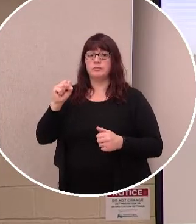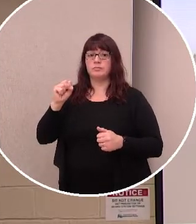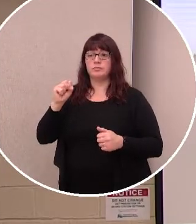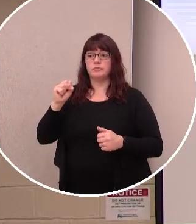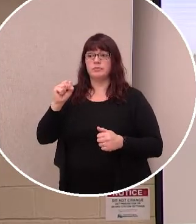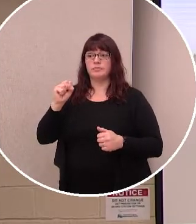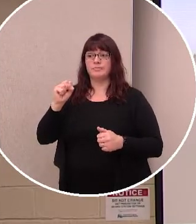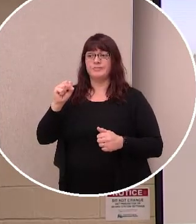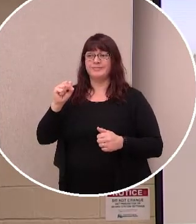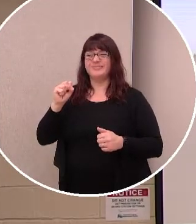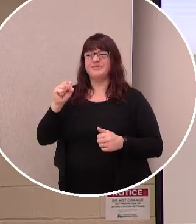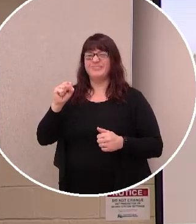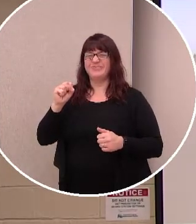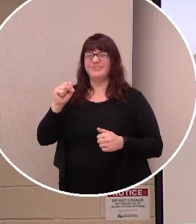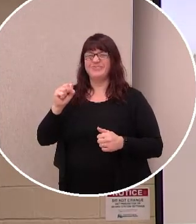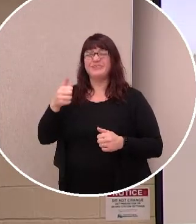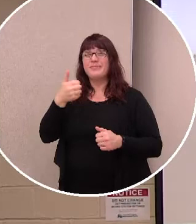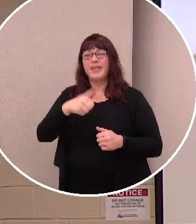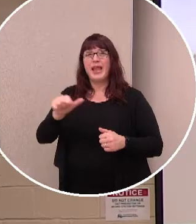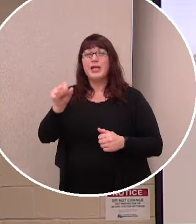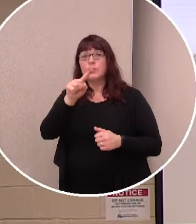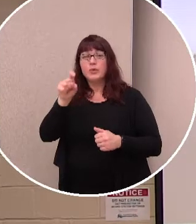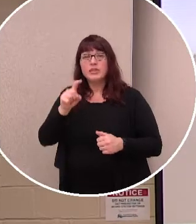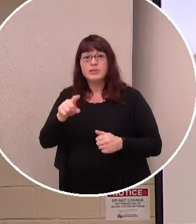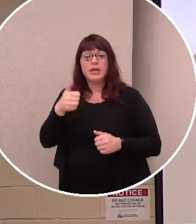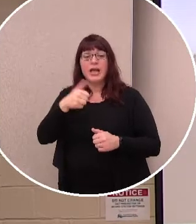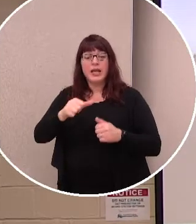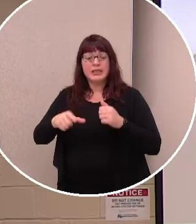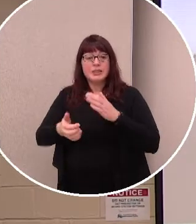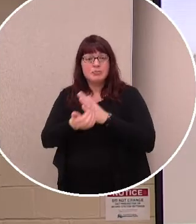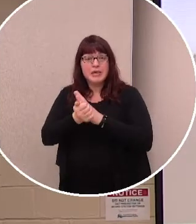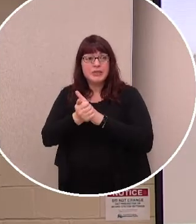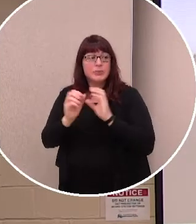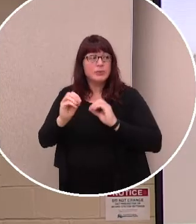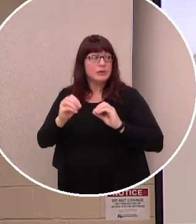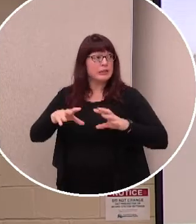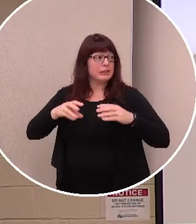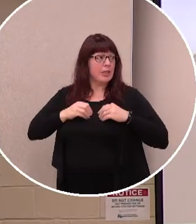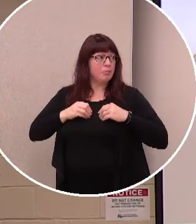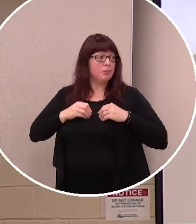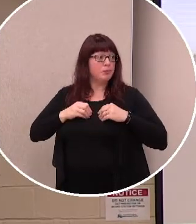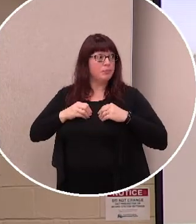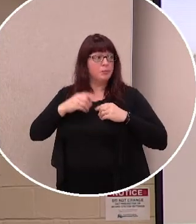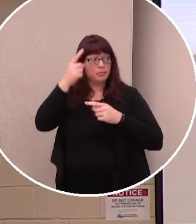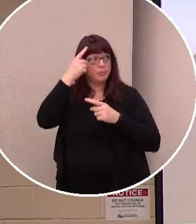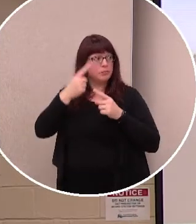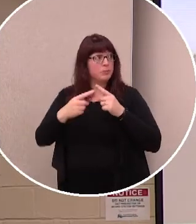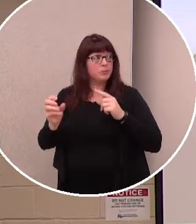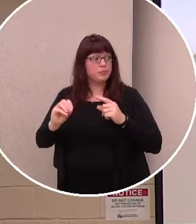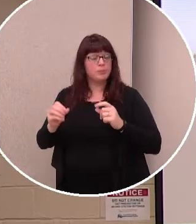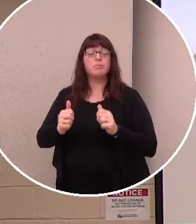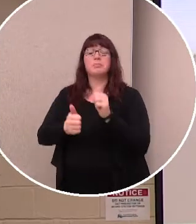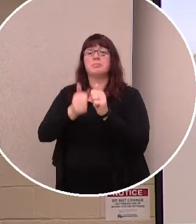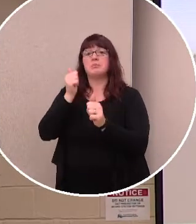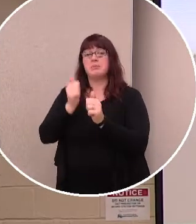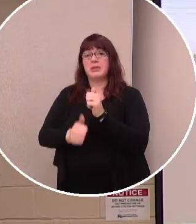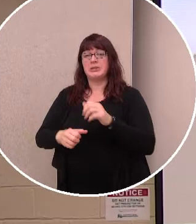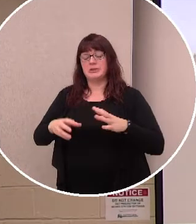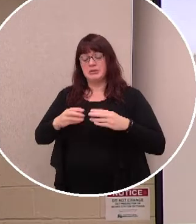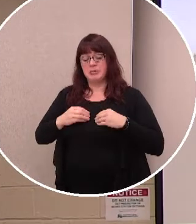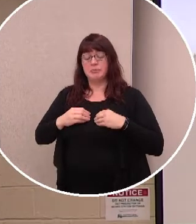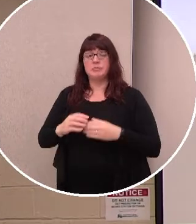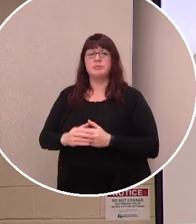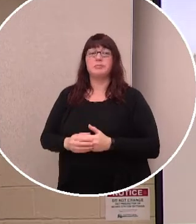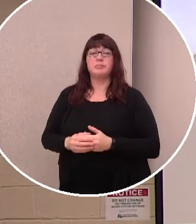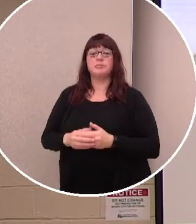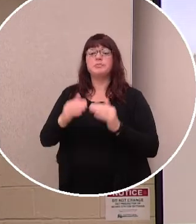No corrections or amendments. Therefore, all in favor? Aye. Those against? Motion carries. Thank you.